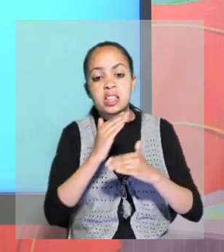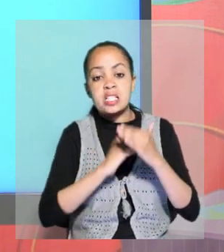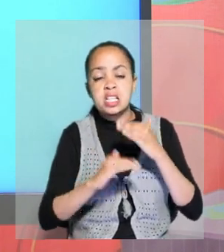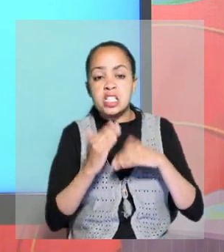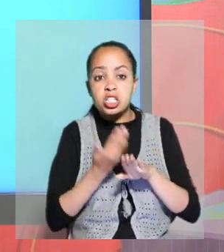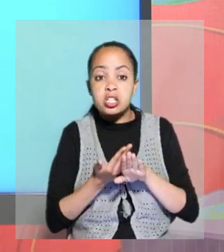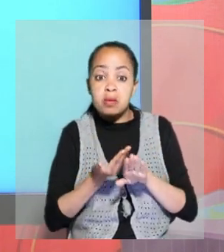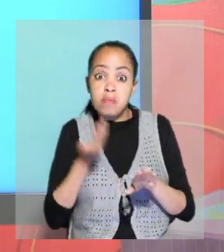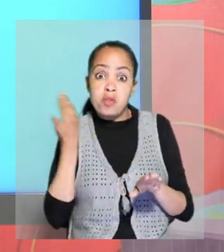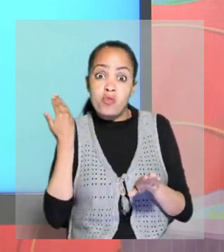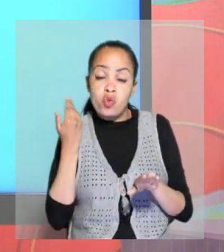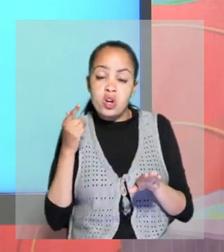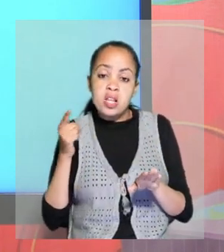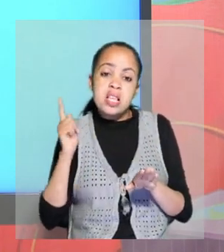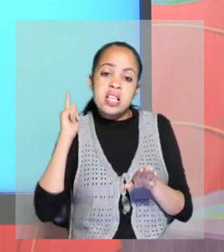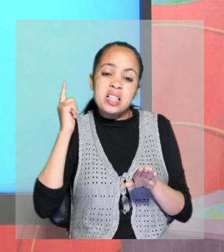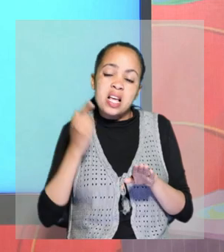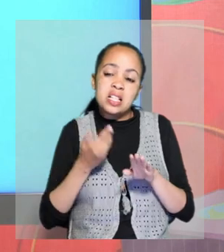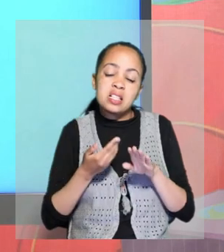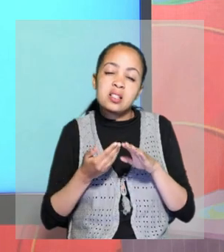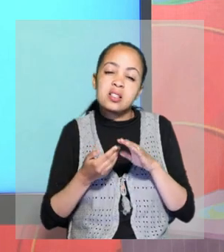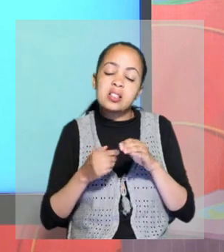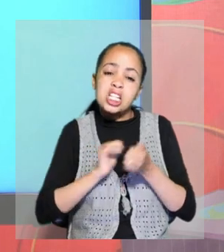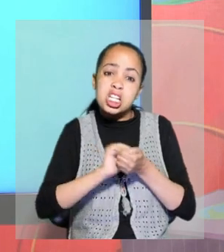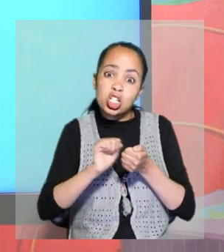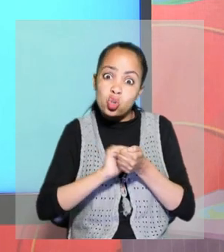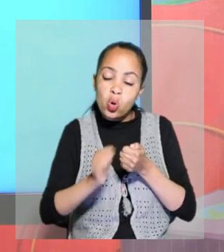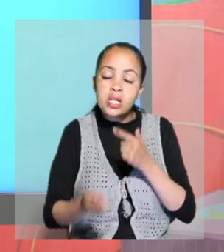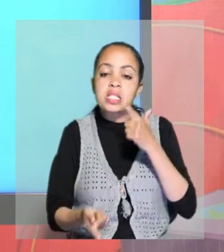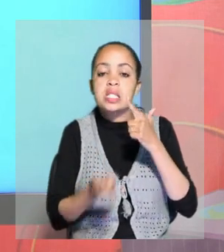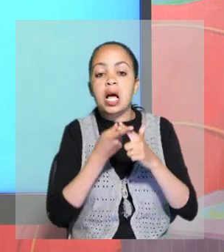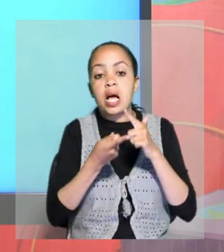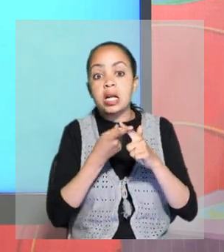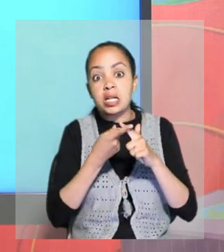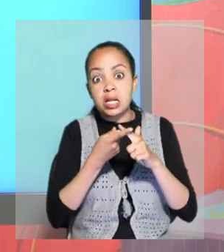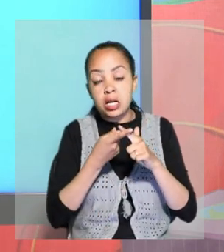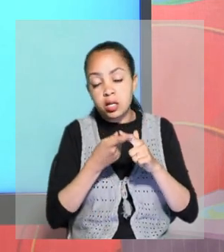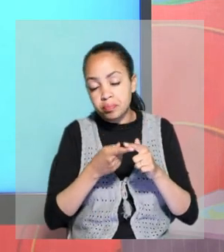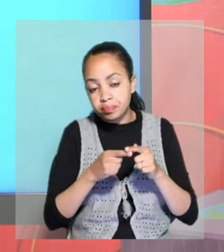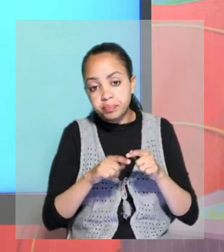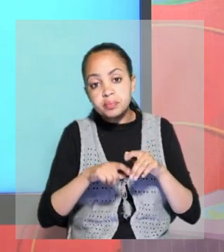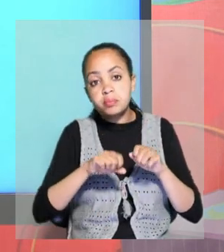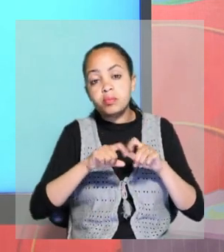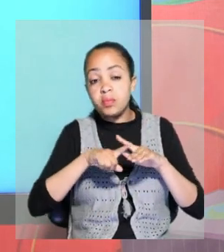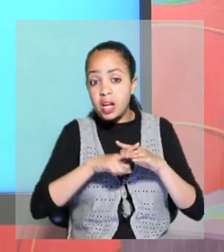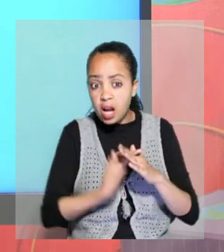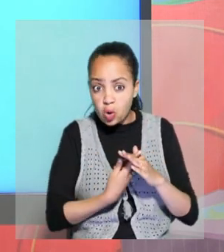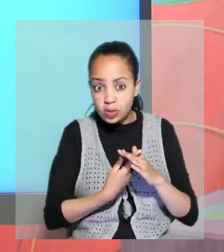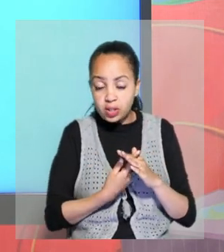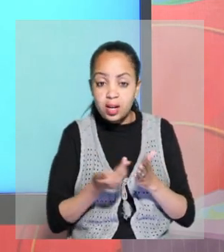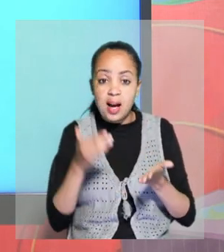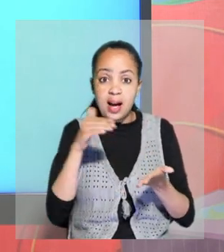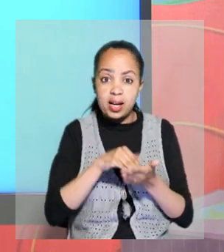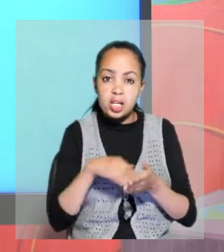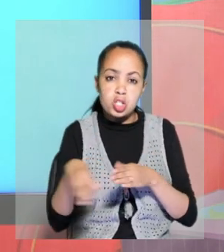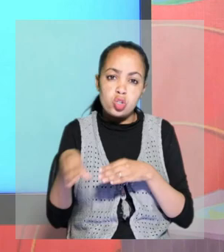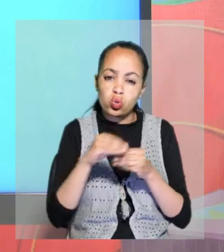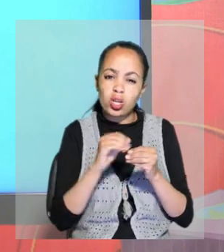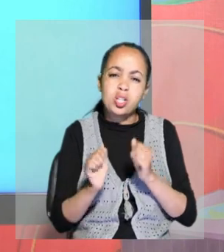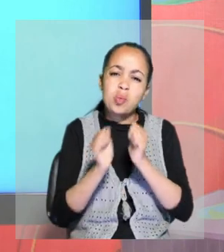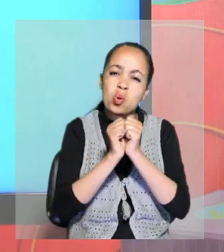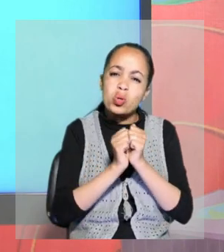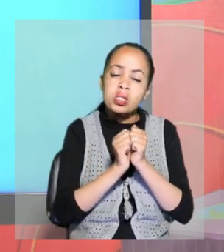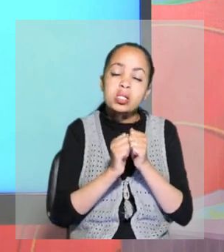before. When that succession become destroyed, secondary succession become encountered. Here again, student,